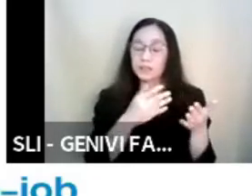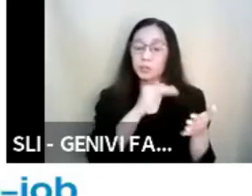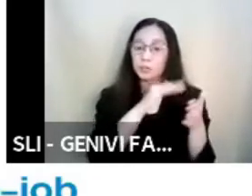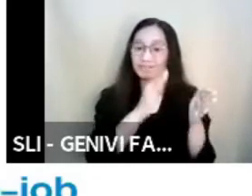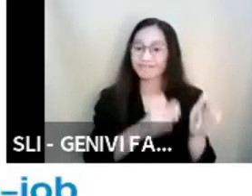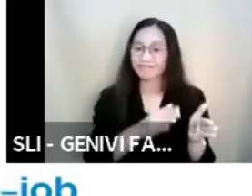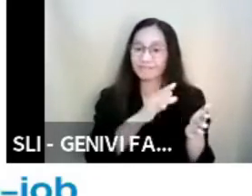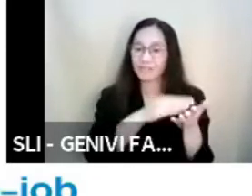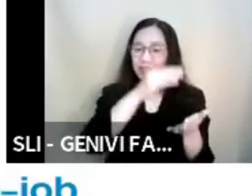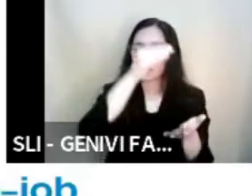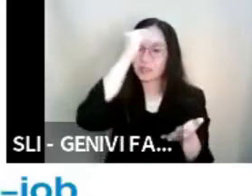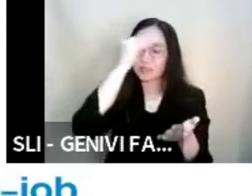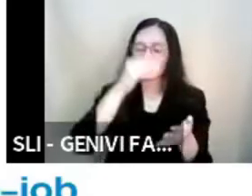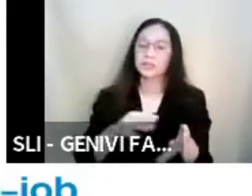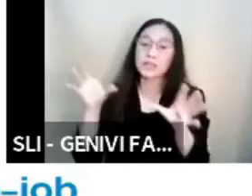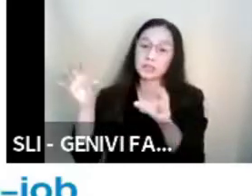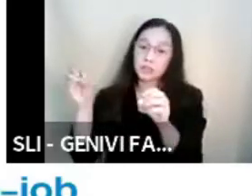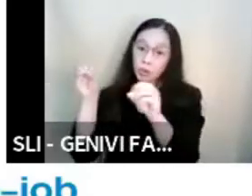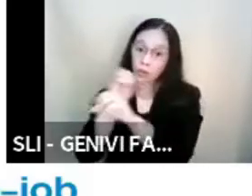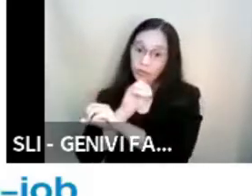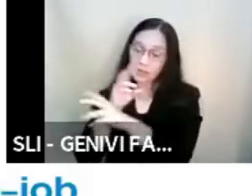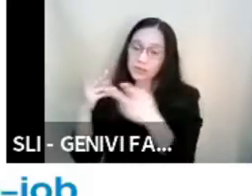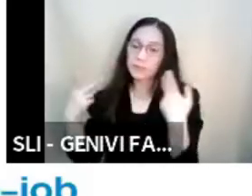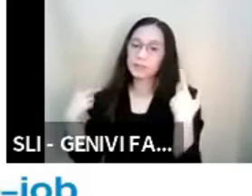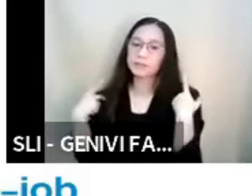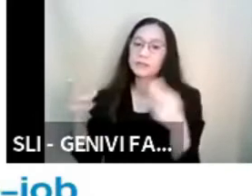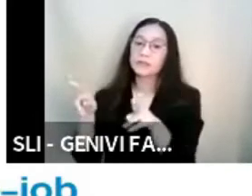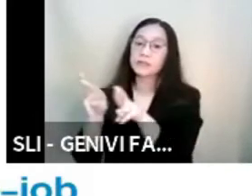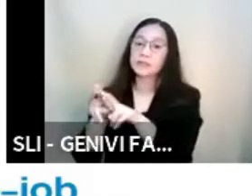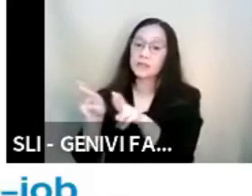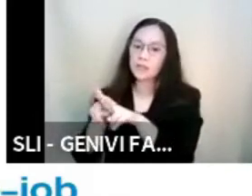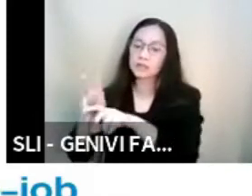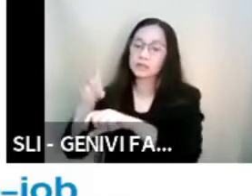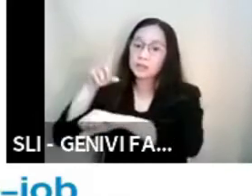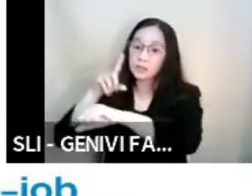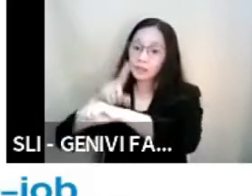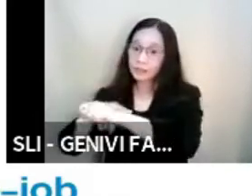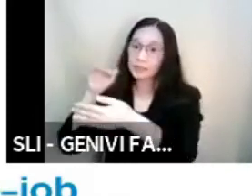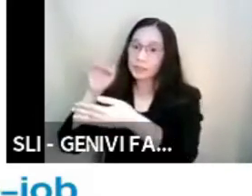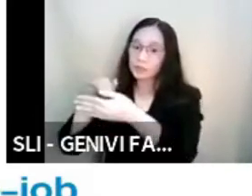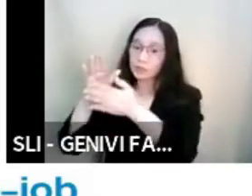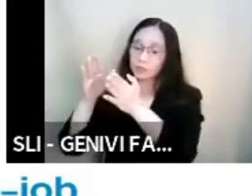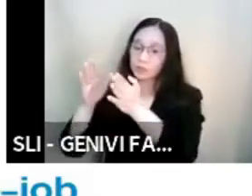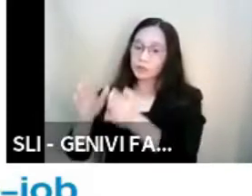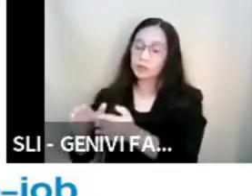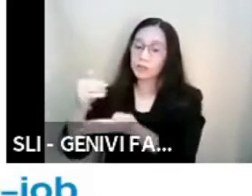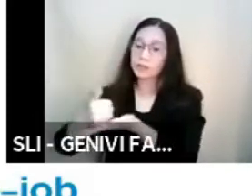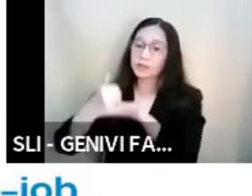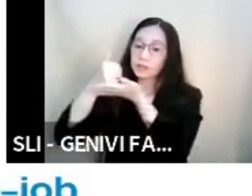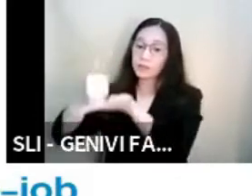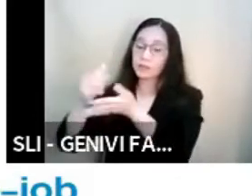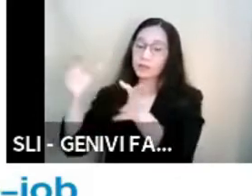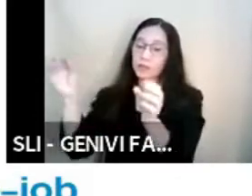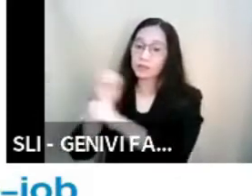No? So halimbawa, sa office, pwedeng merong regular na oras yung estudyante na tutulong sa office,